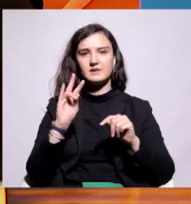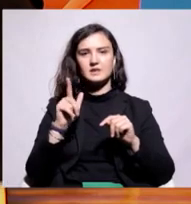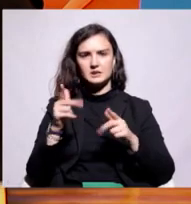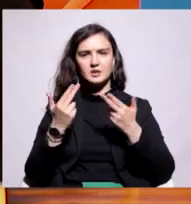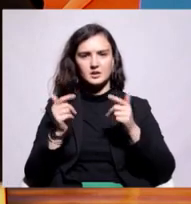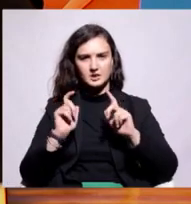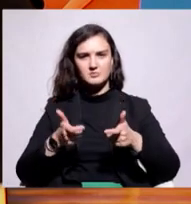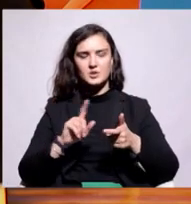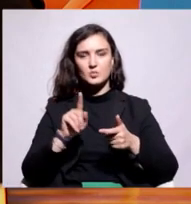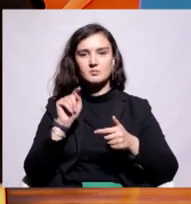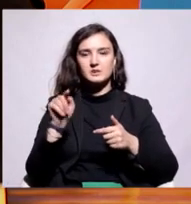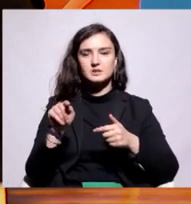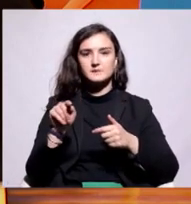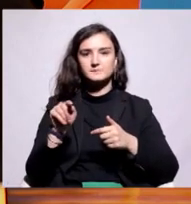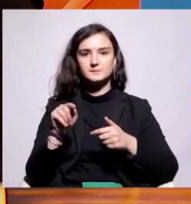that his